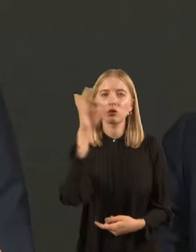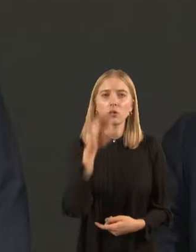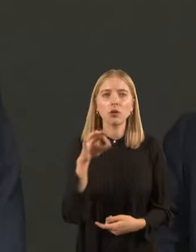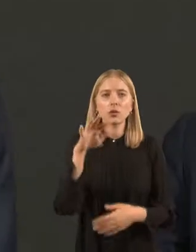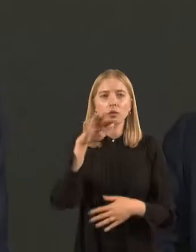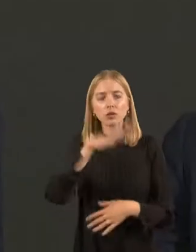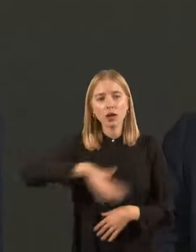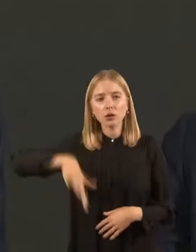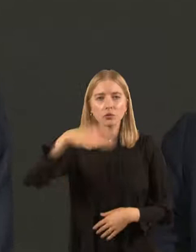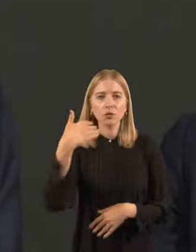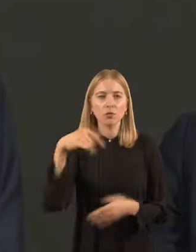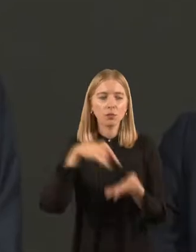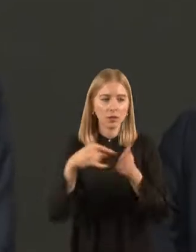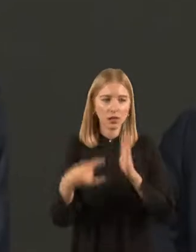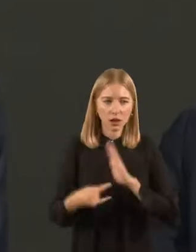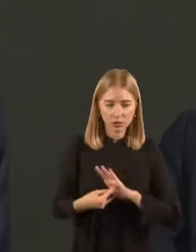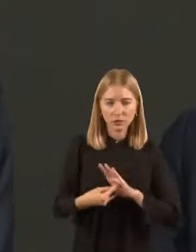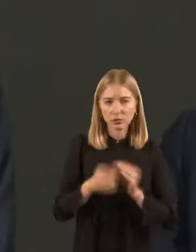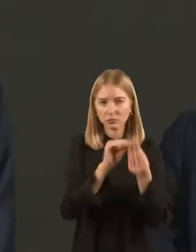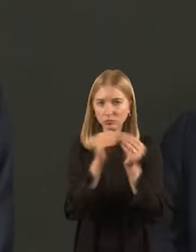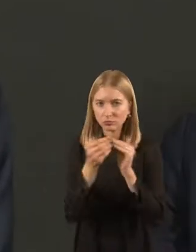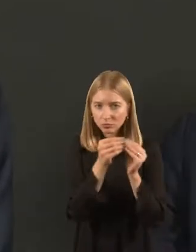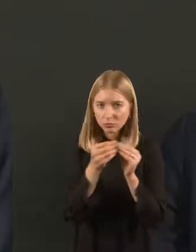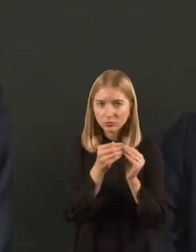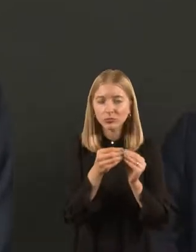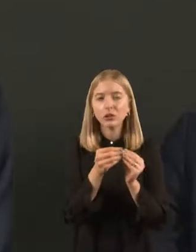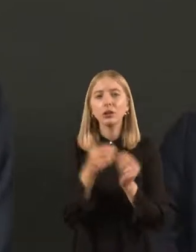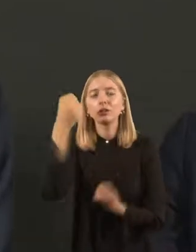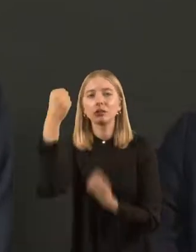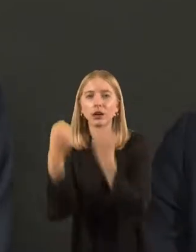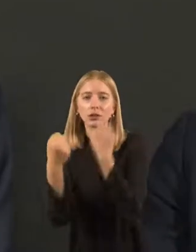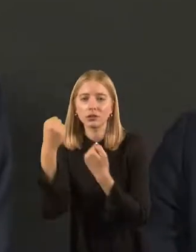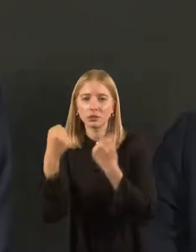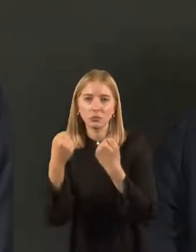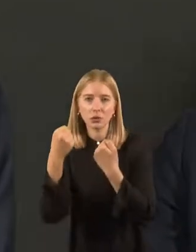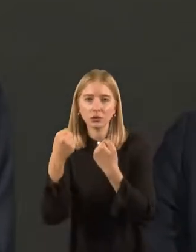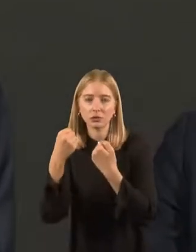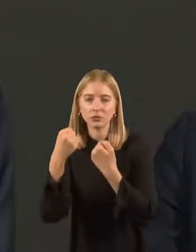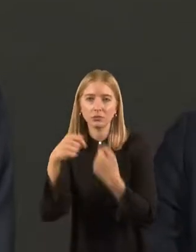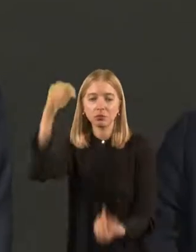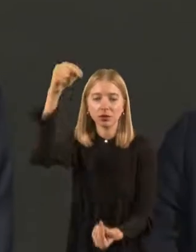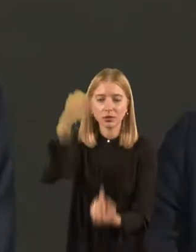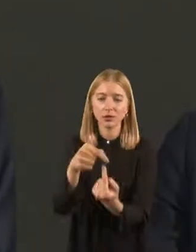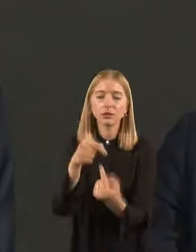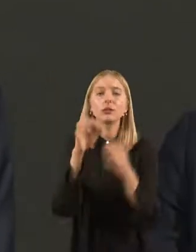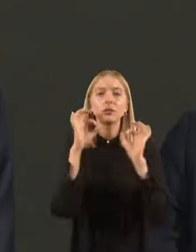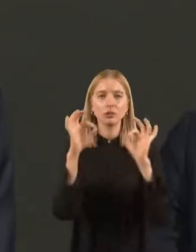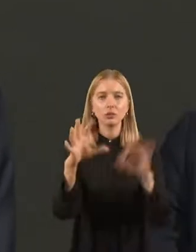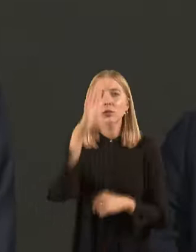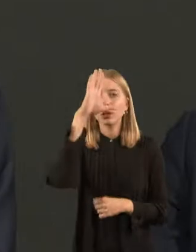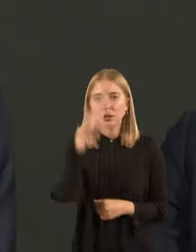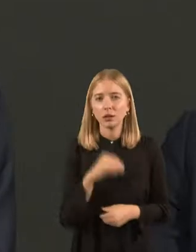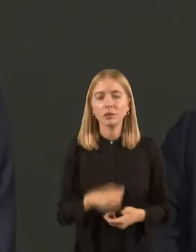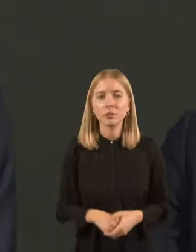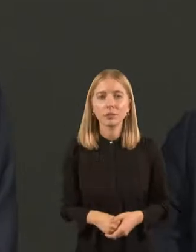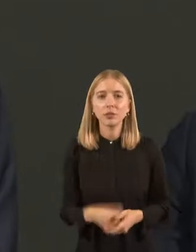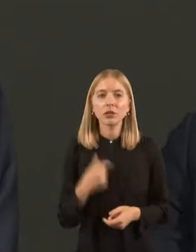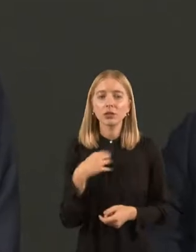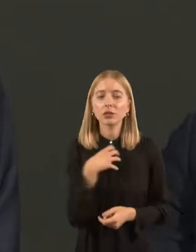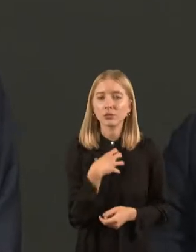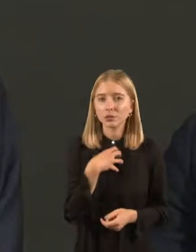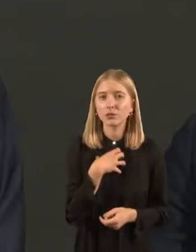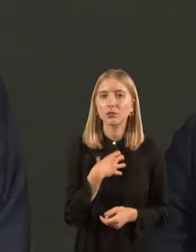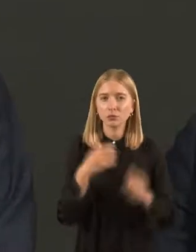many recommendations, such as the coordination of spatial planning with the transport,